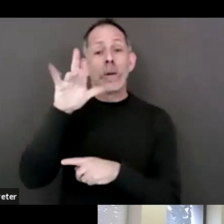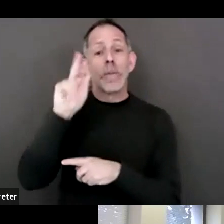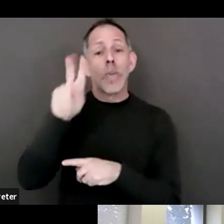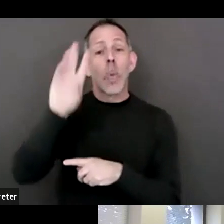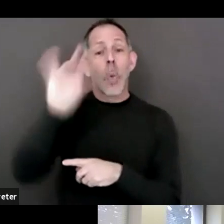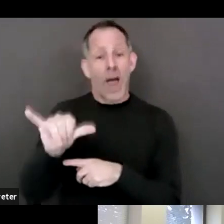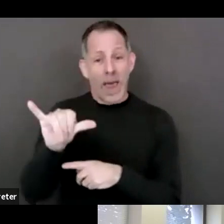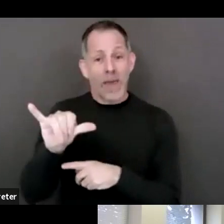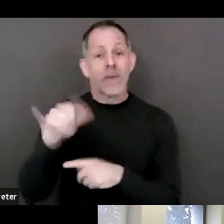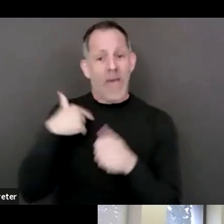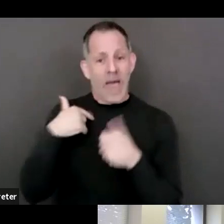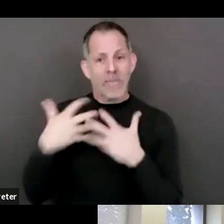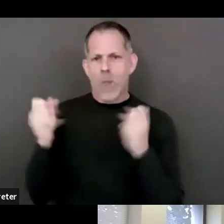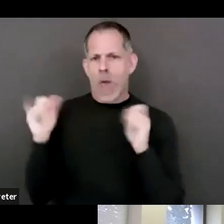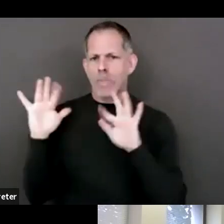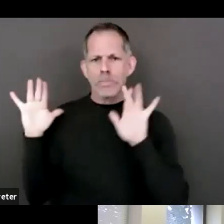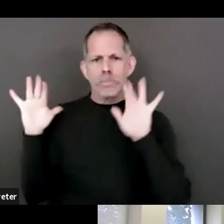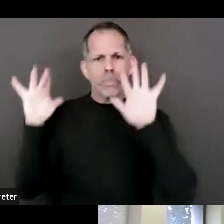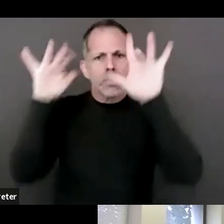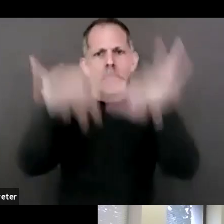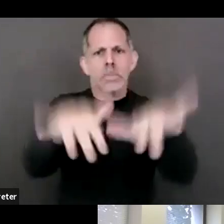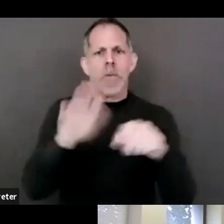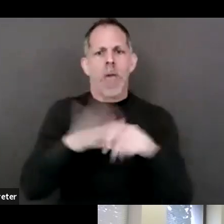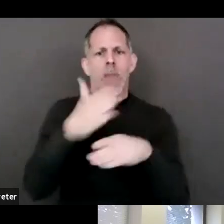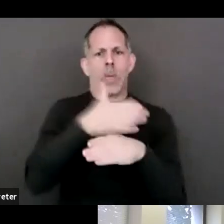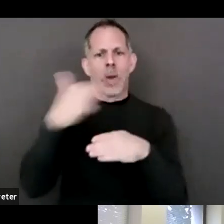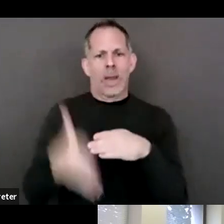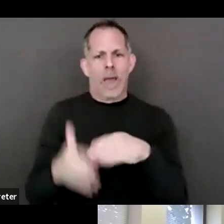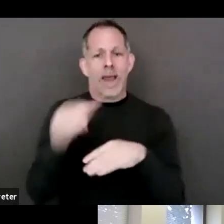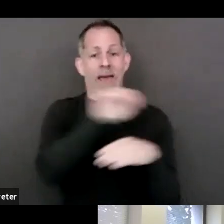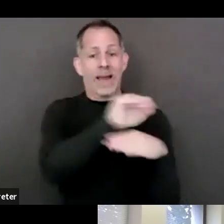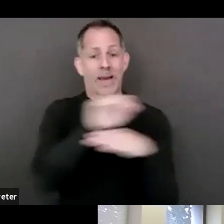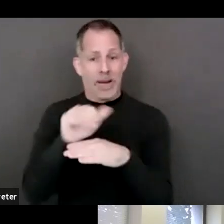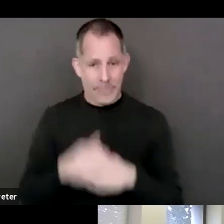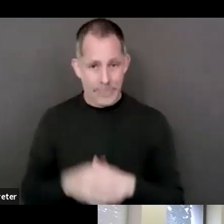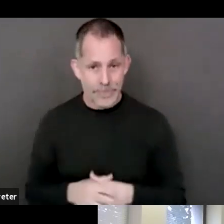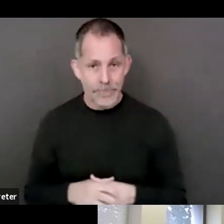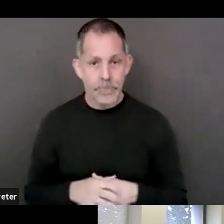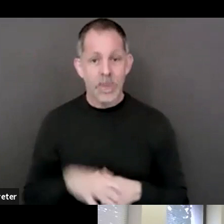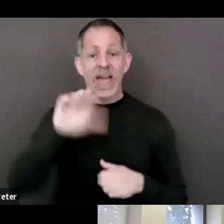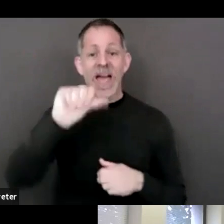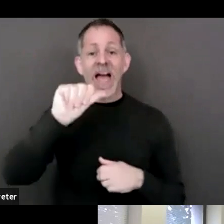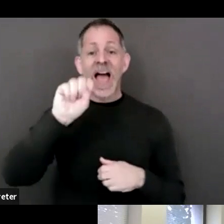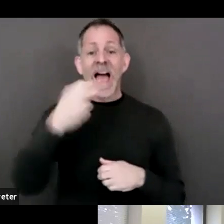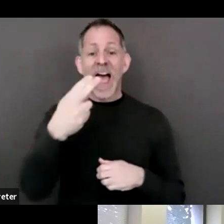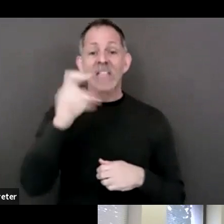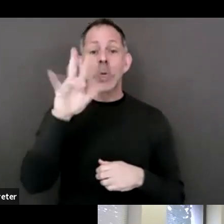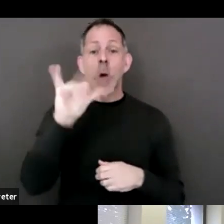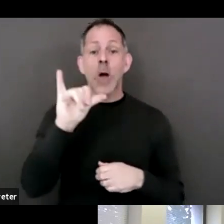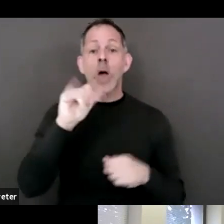At Ashway, we'll also have appointments available until 7 p.m. So we're hoping that will help folks who may be getting off of